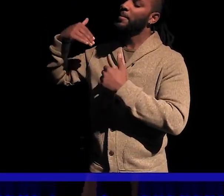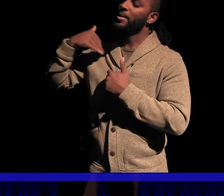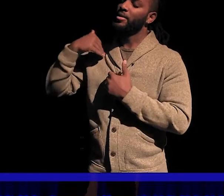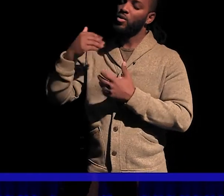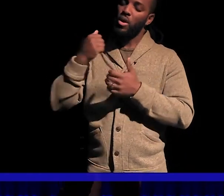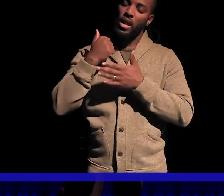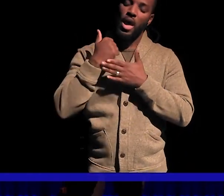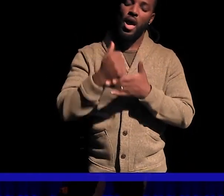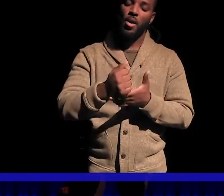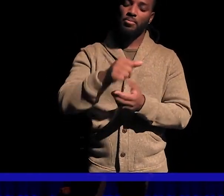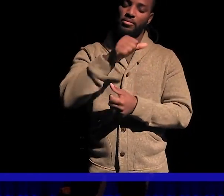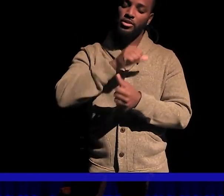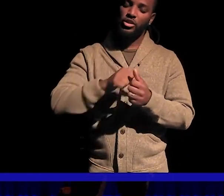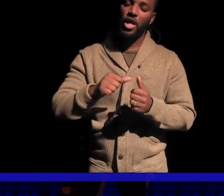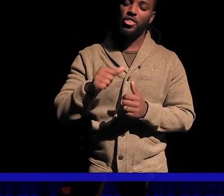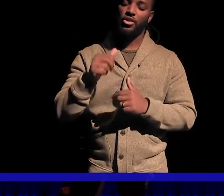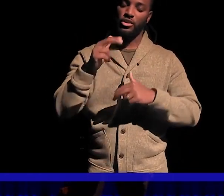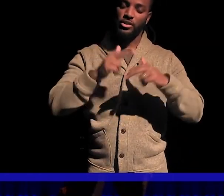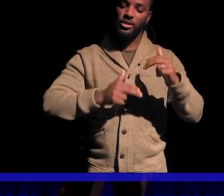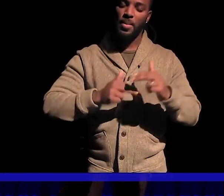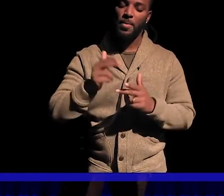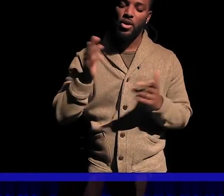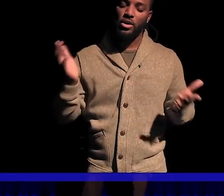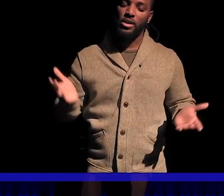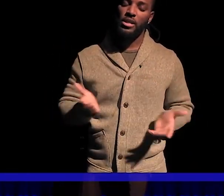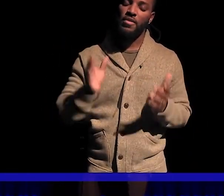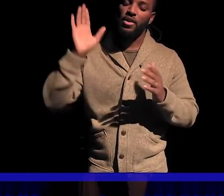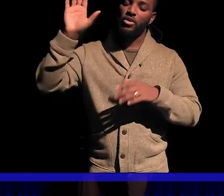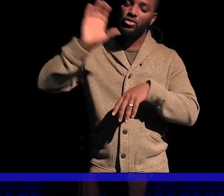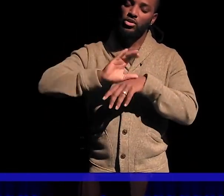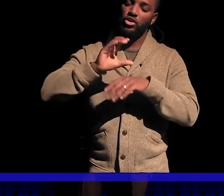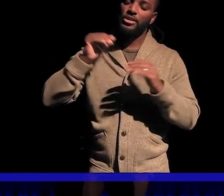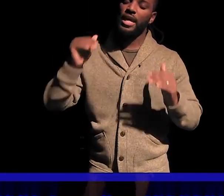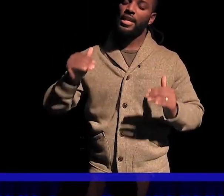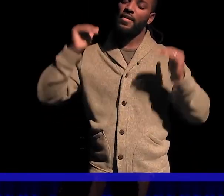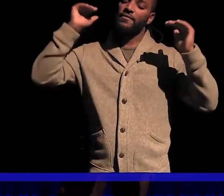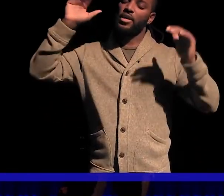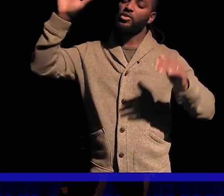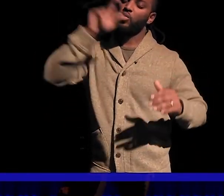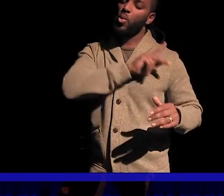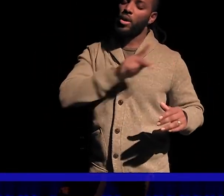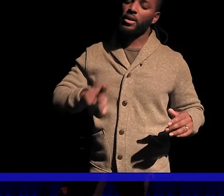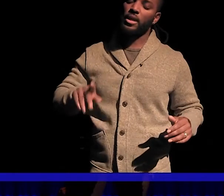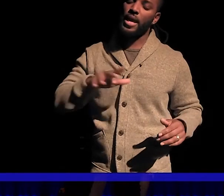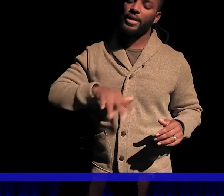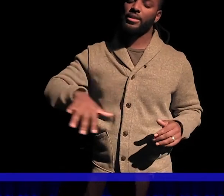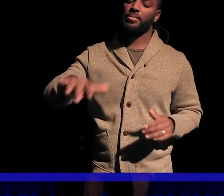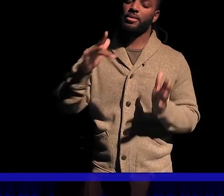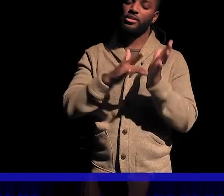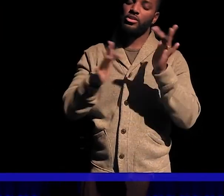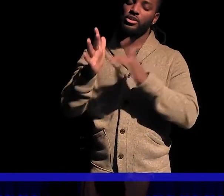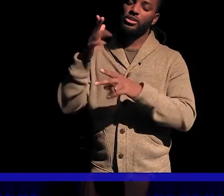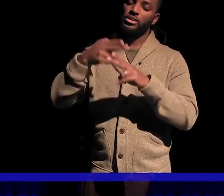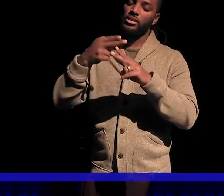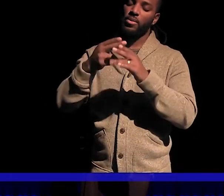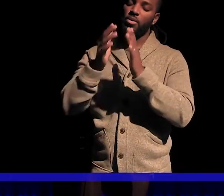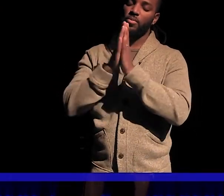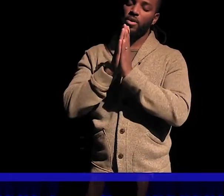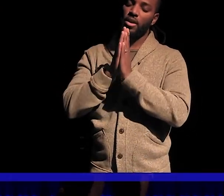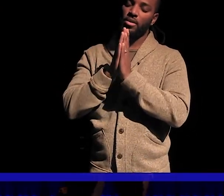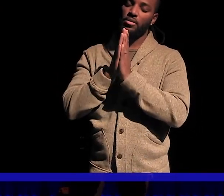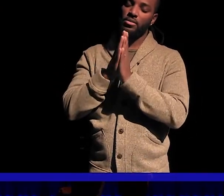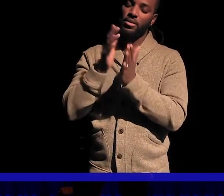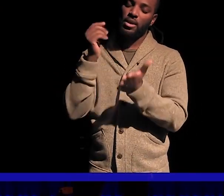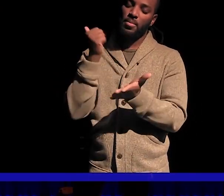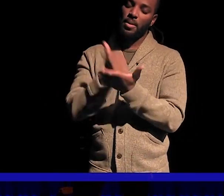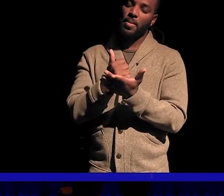build and to edify your church and to advance your kingdom. And we pray these things in the mighty name of Jesus. And God's people